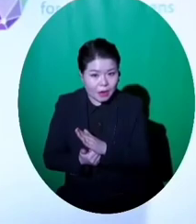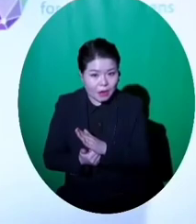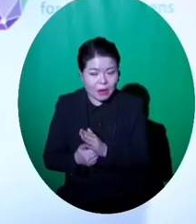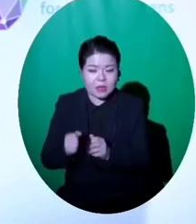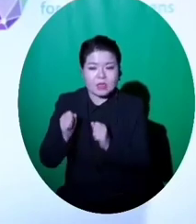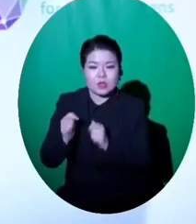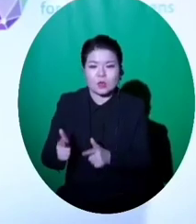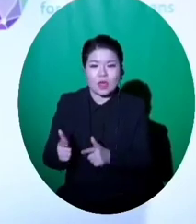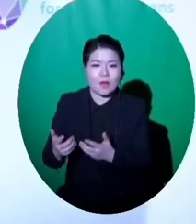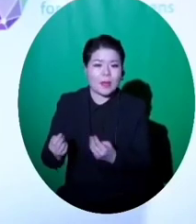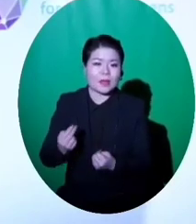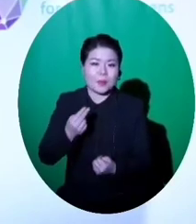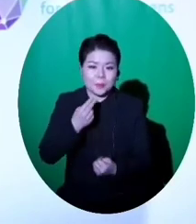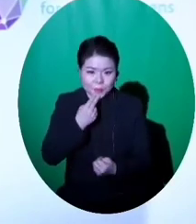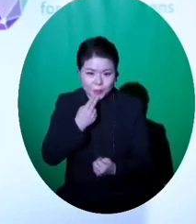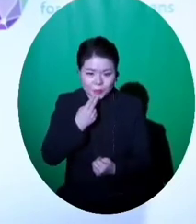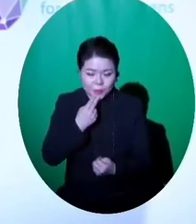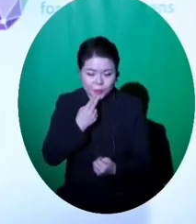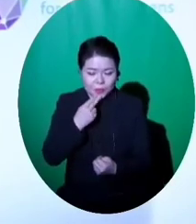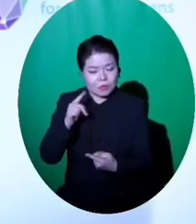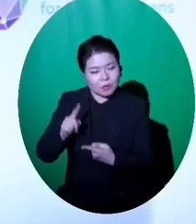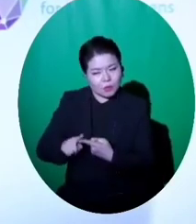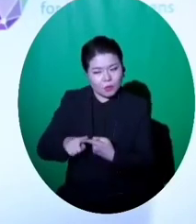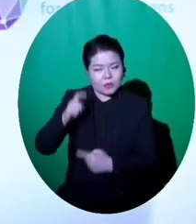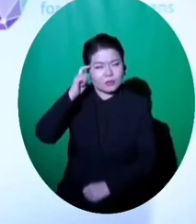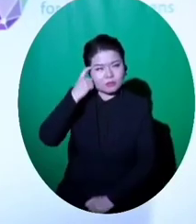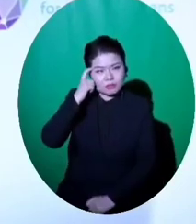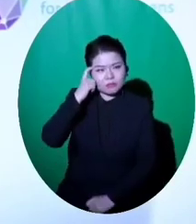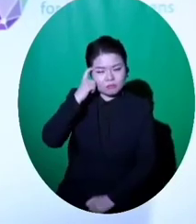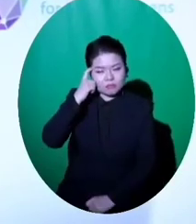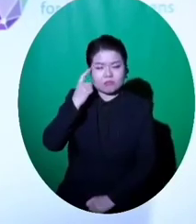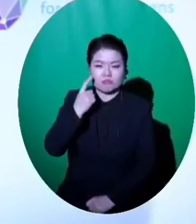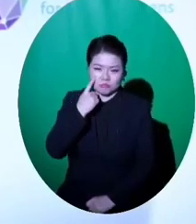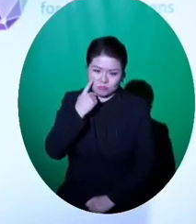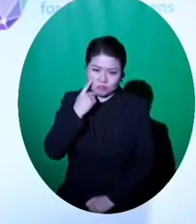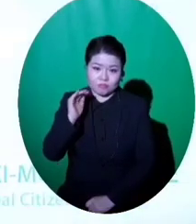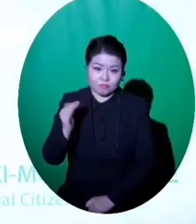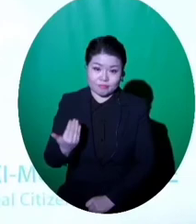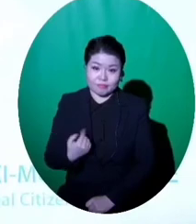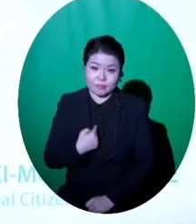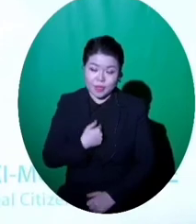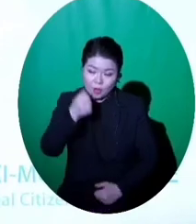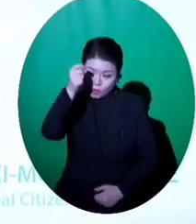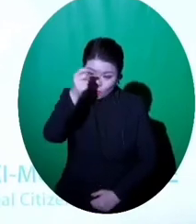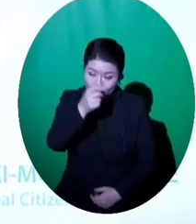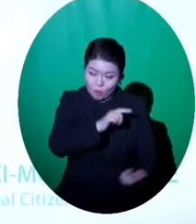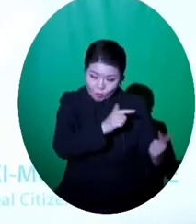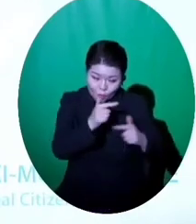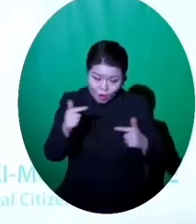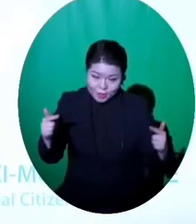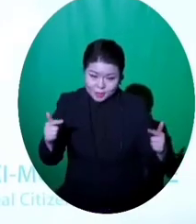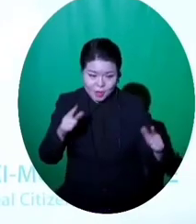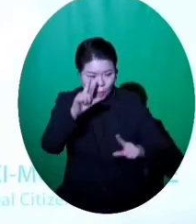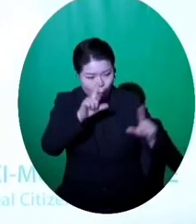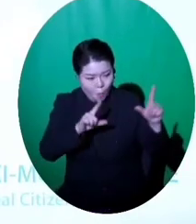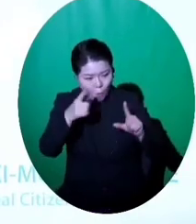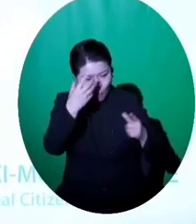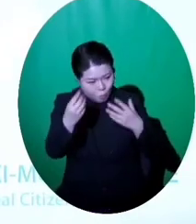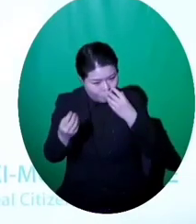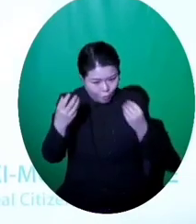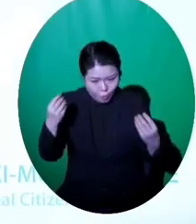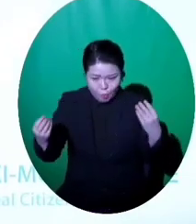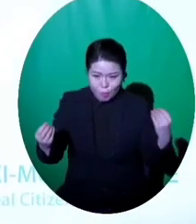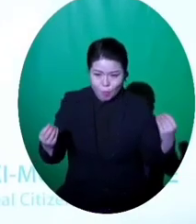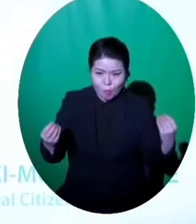led to a series of work called Distributed Web of Care. Mm-hmm. Good, thank you. So, I mean, you talk about